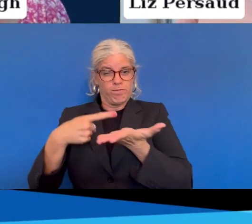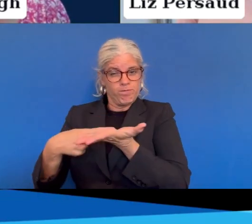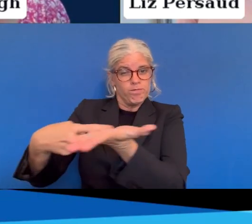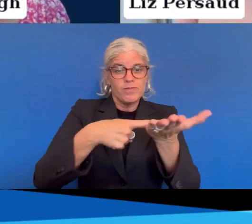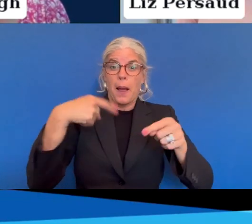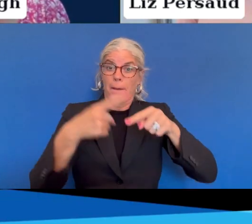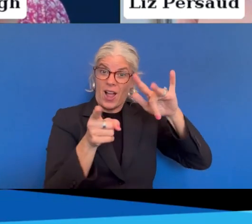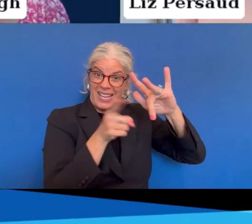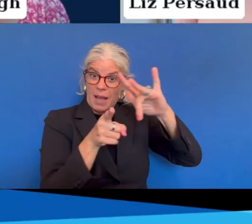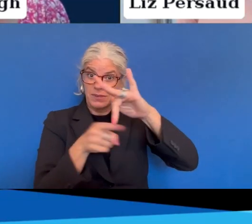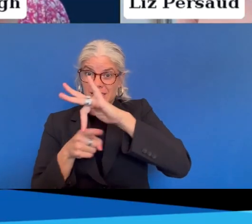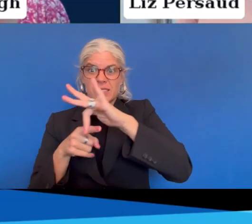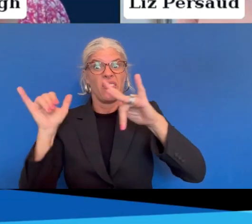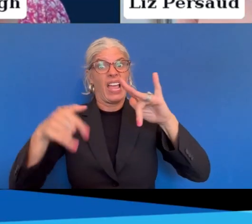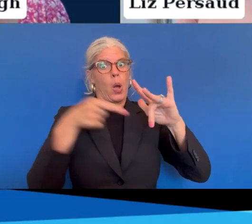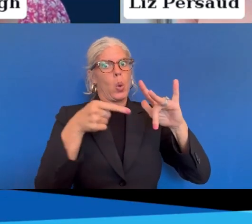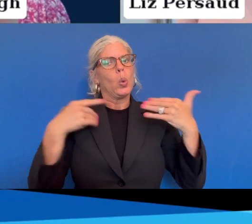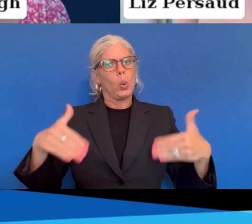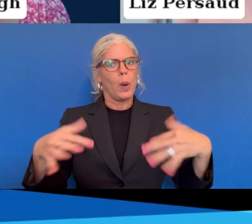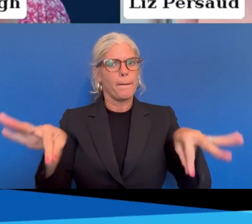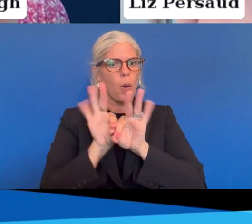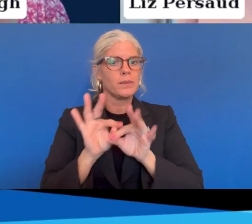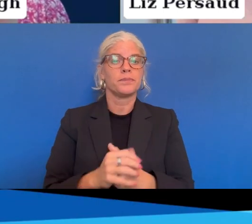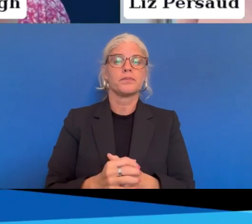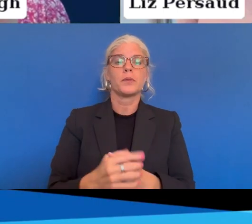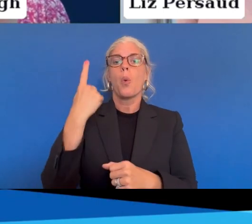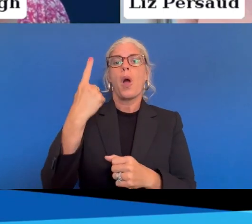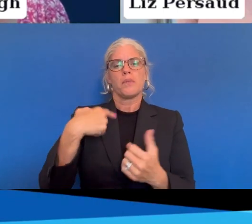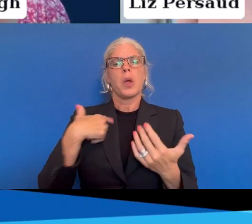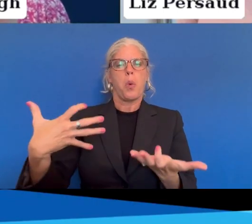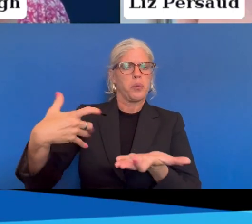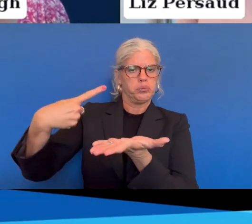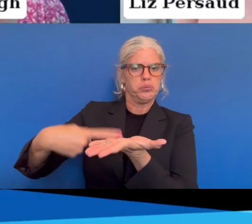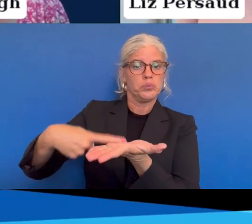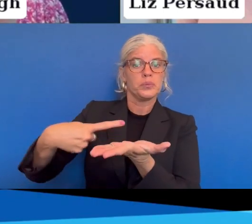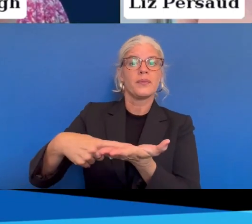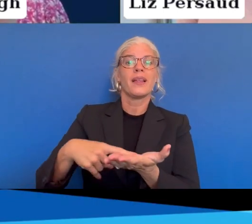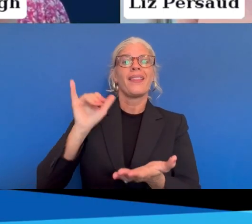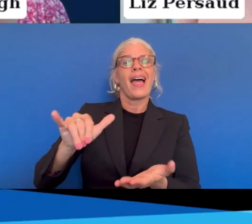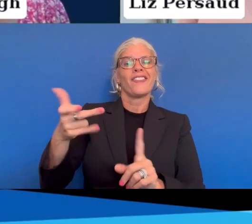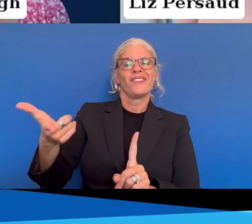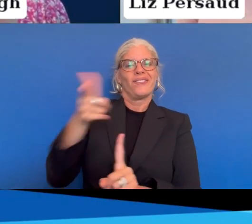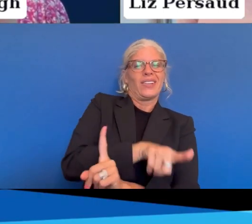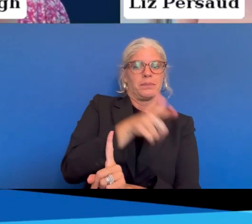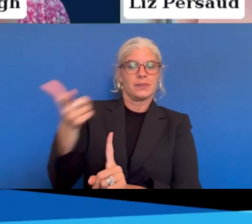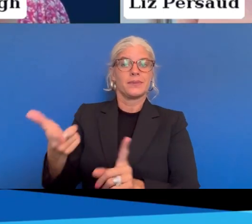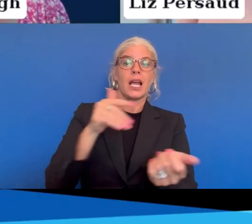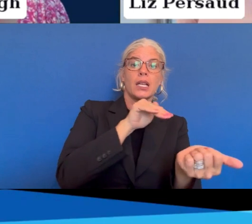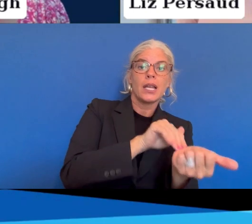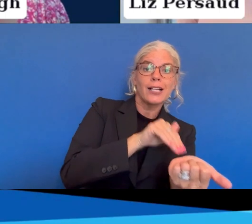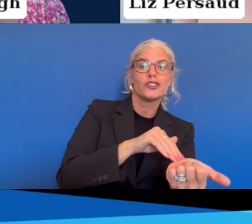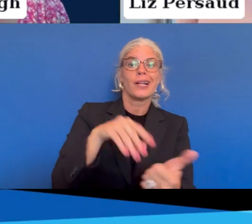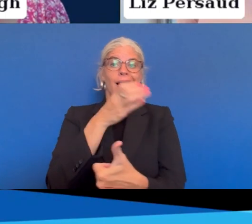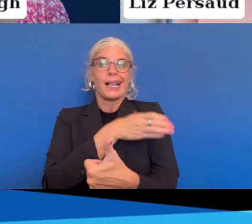gaps, I think that is very, very important. One of the things that I want to say that flips into then the